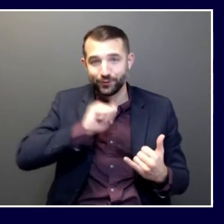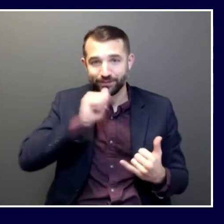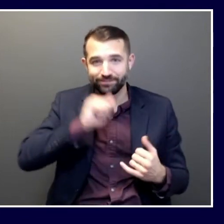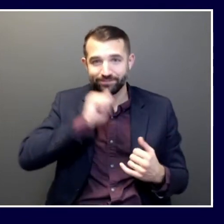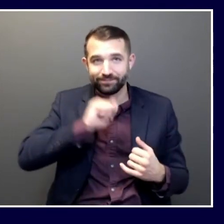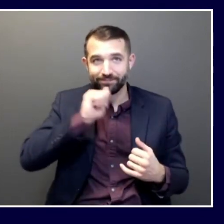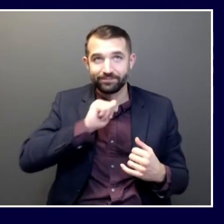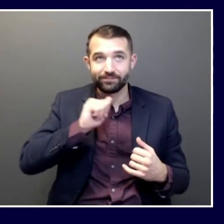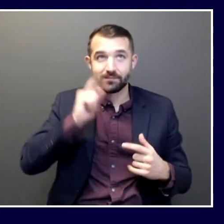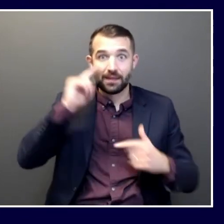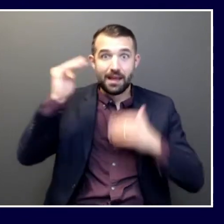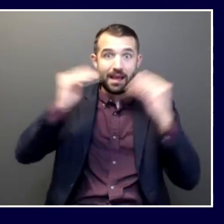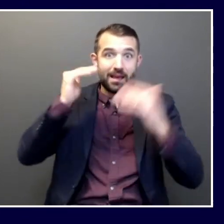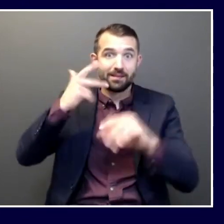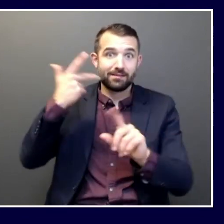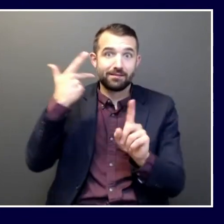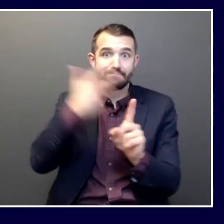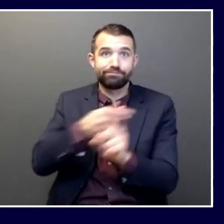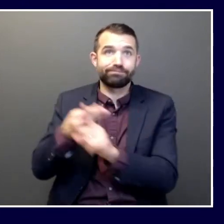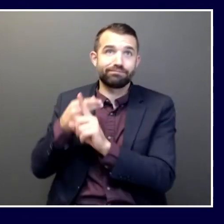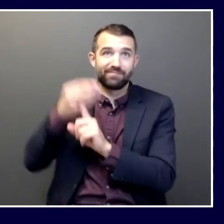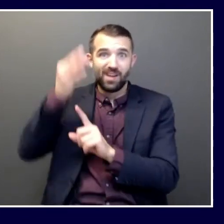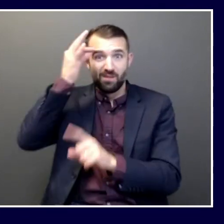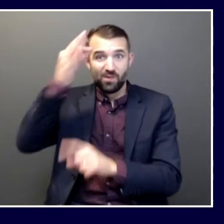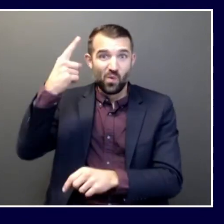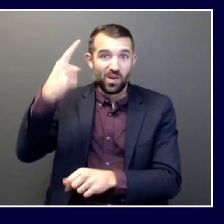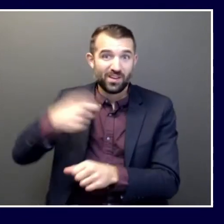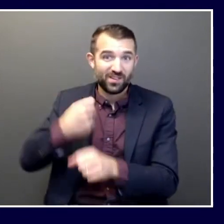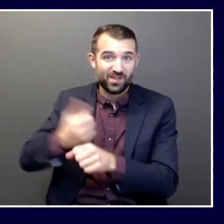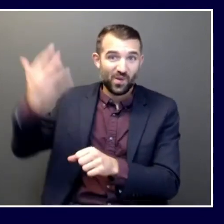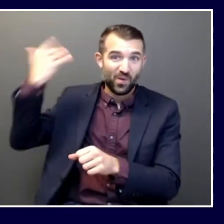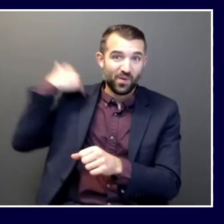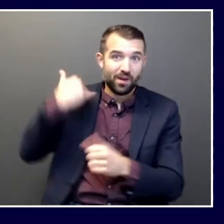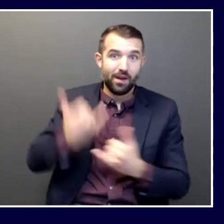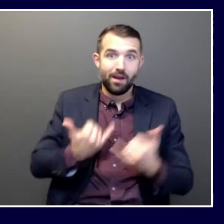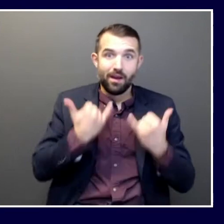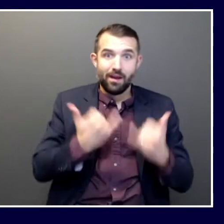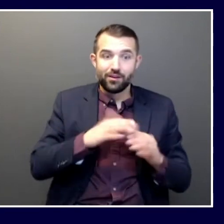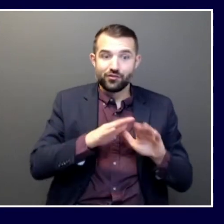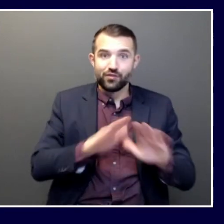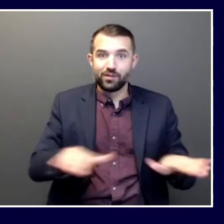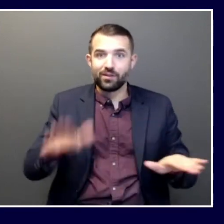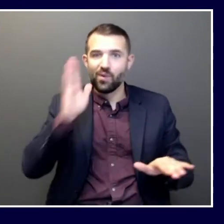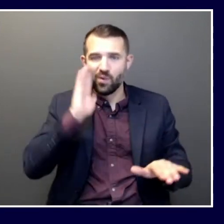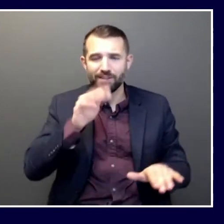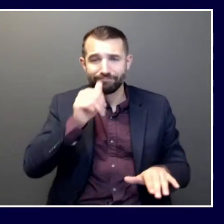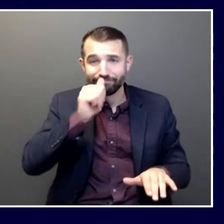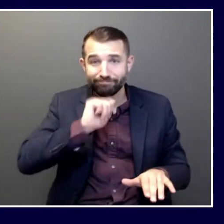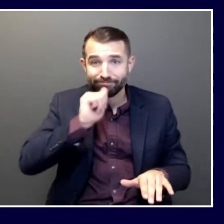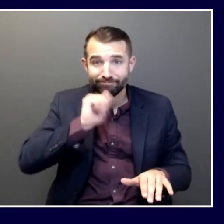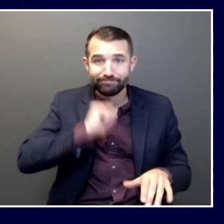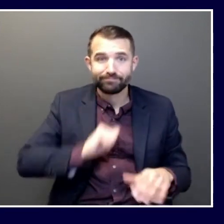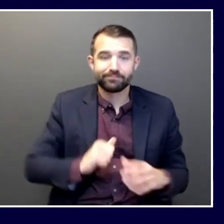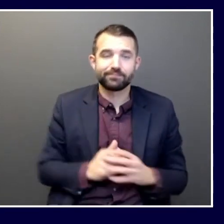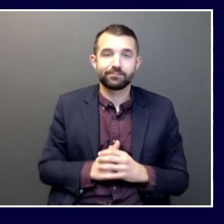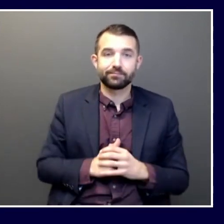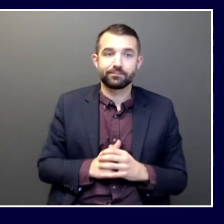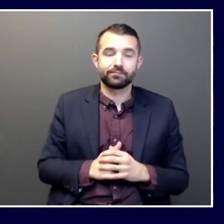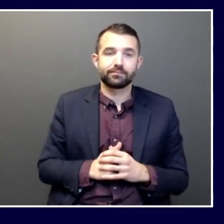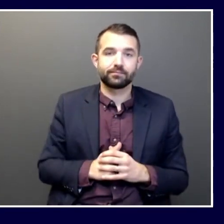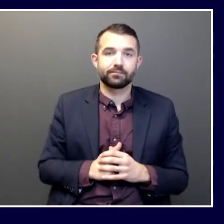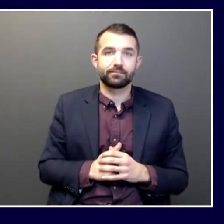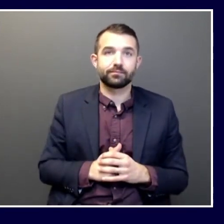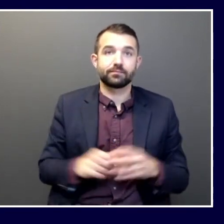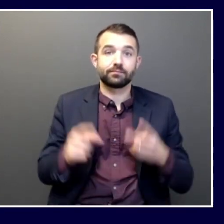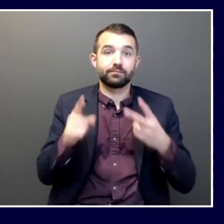the pieces come into place. Thanks. And then in terms of the increase in vaccinations over the past couple of weeks, what proportion are